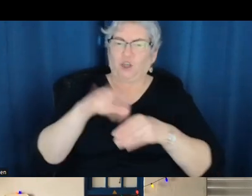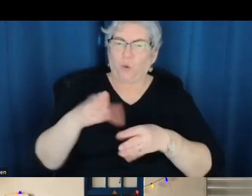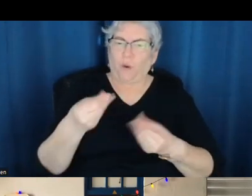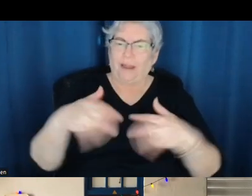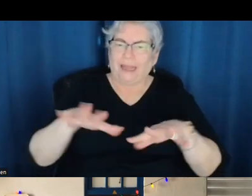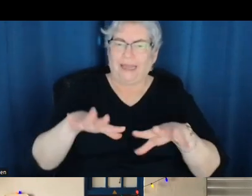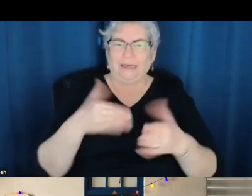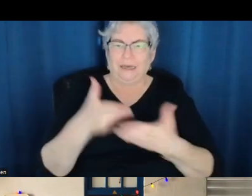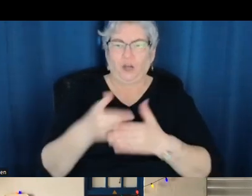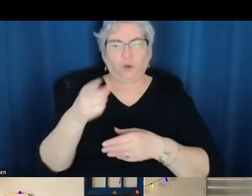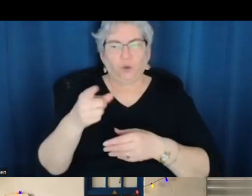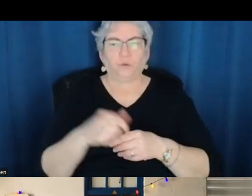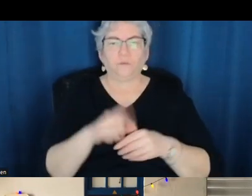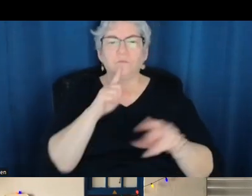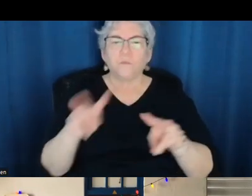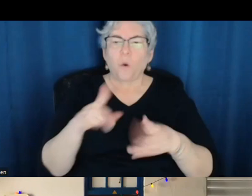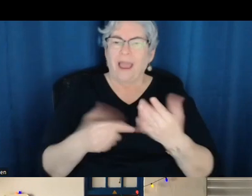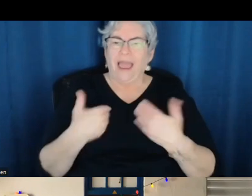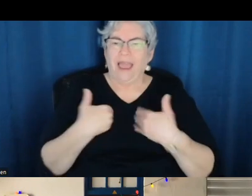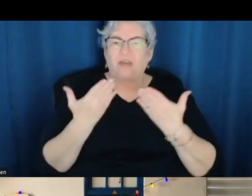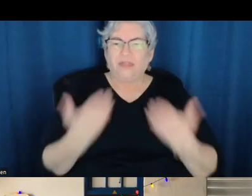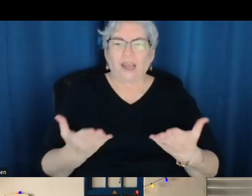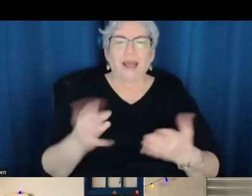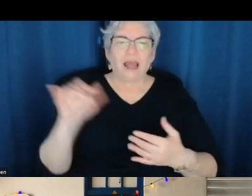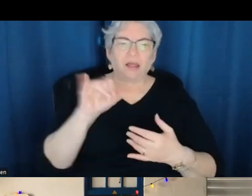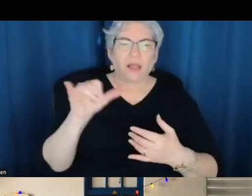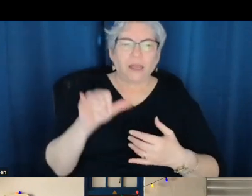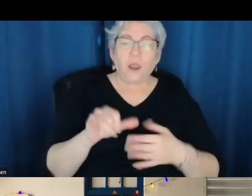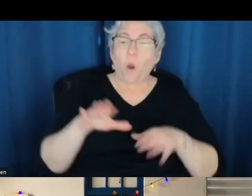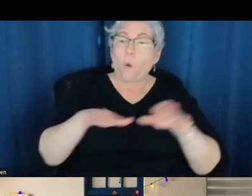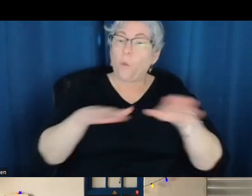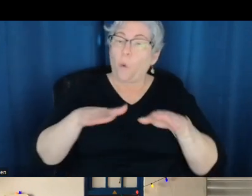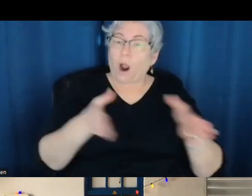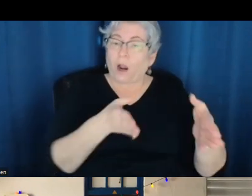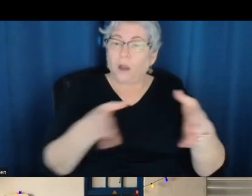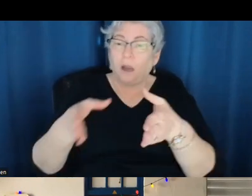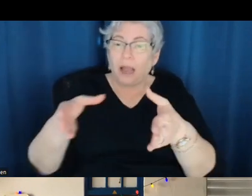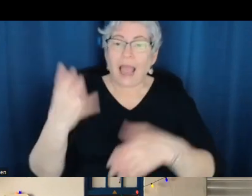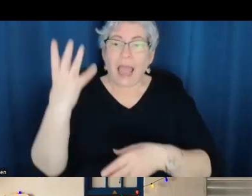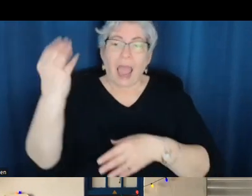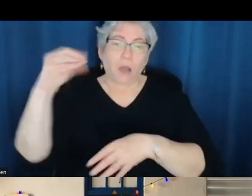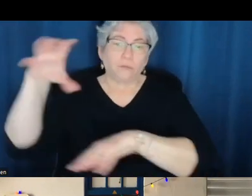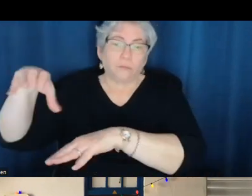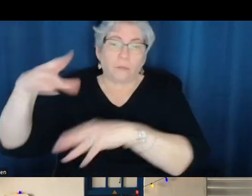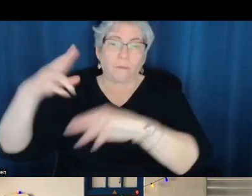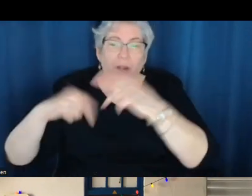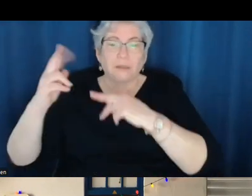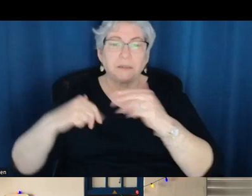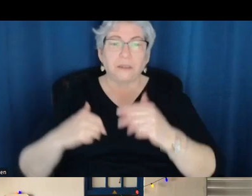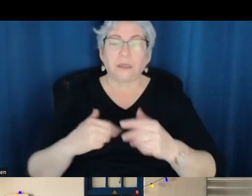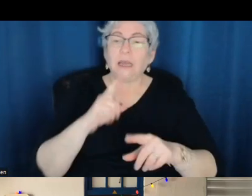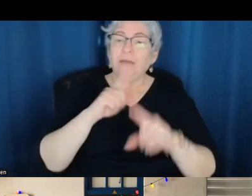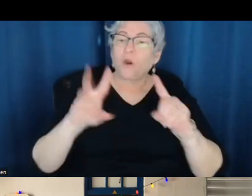landscape. Existing elements include items such as walkways, outbuildings, retaining